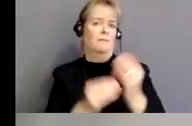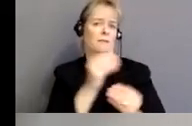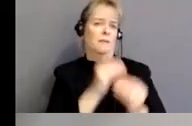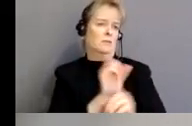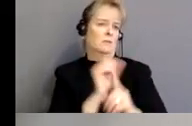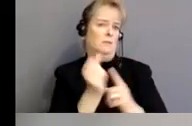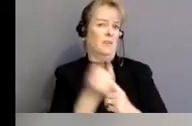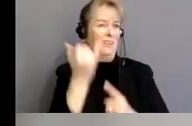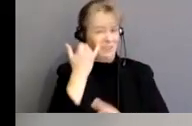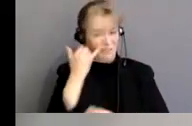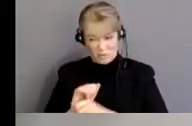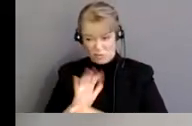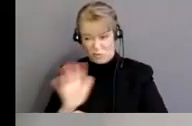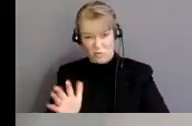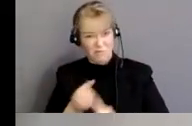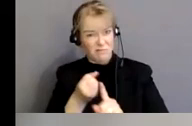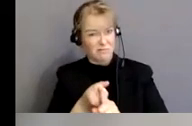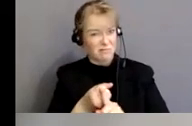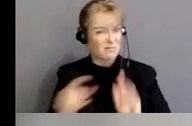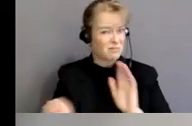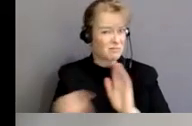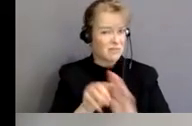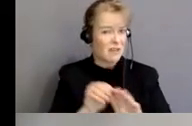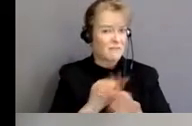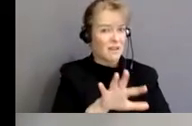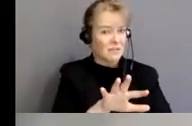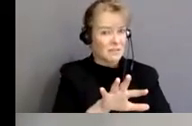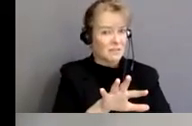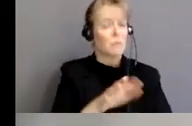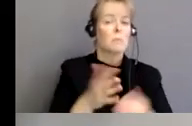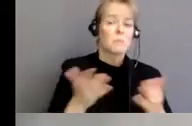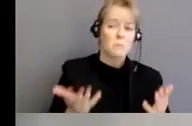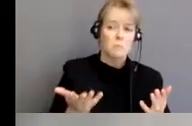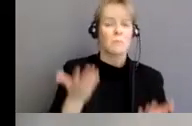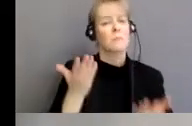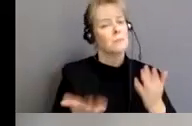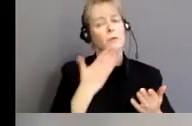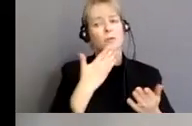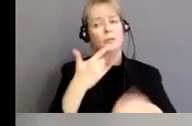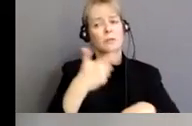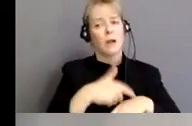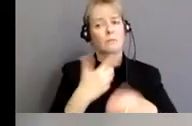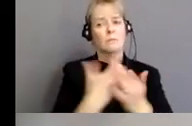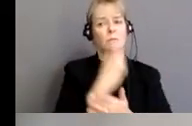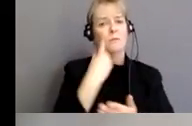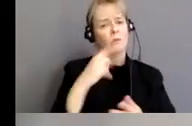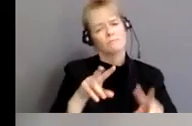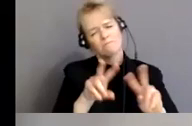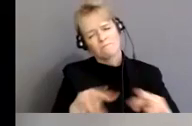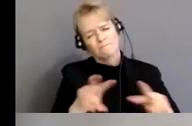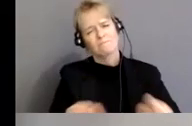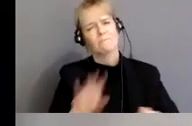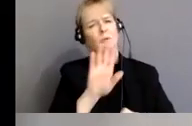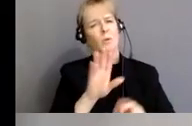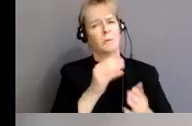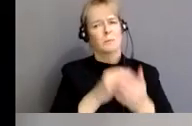impacted because of COVID, okay, maybe you need to prepare and review your budget. Maybe you need to look at